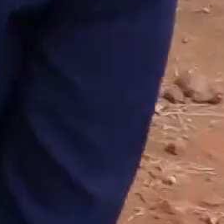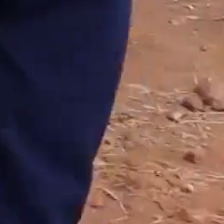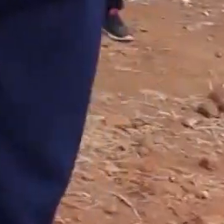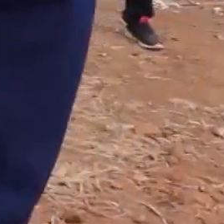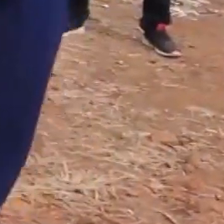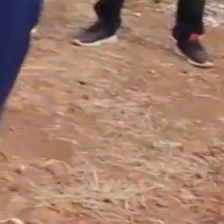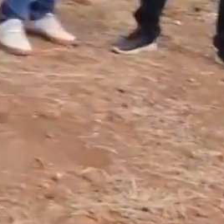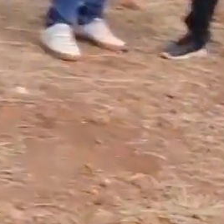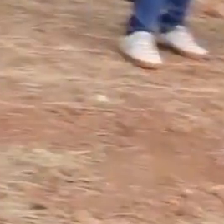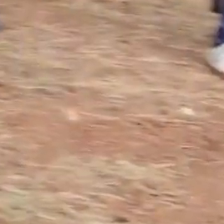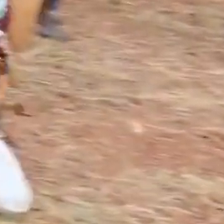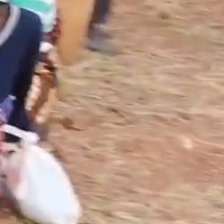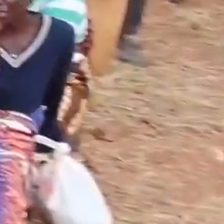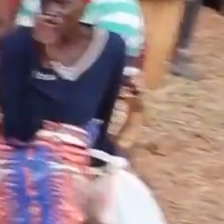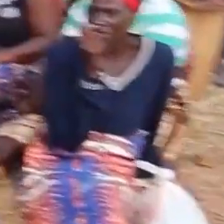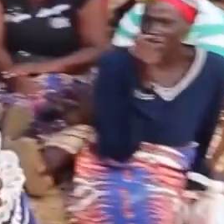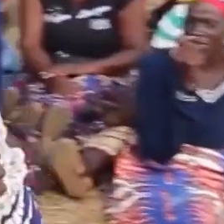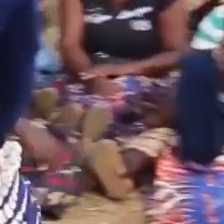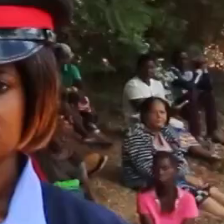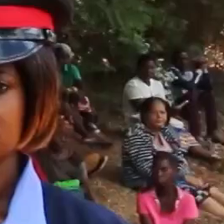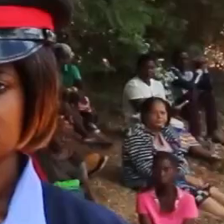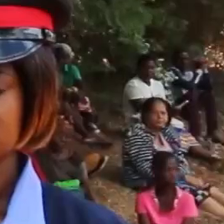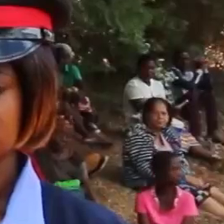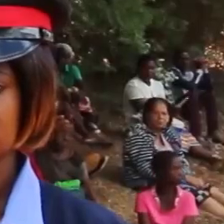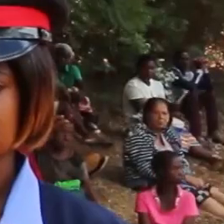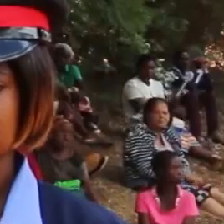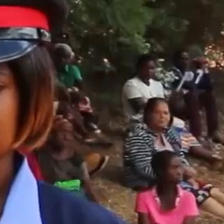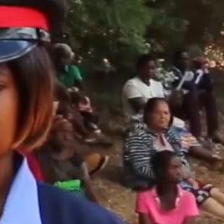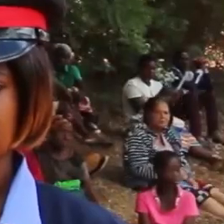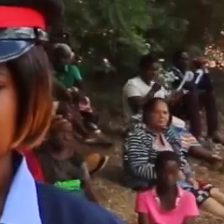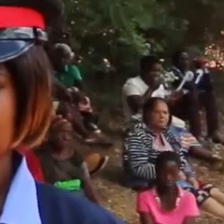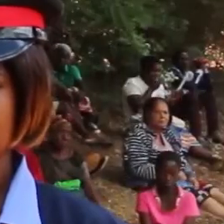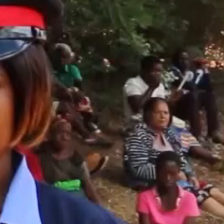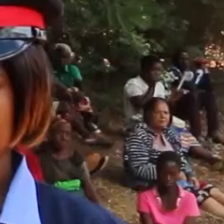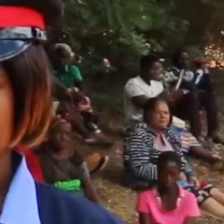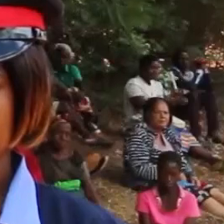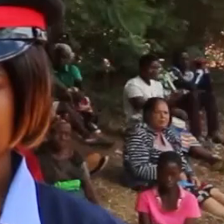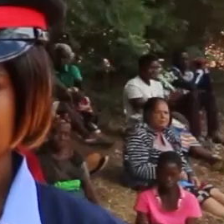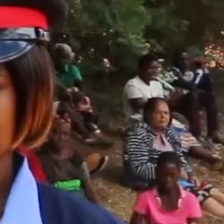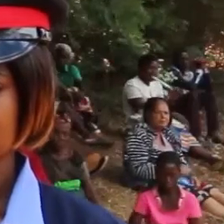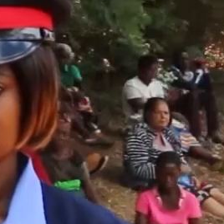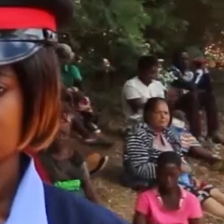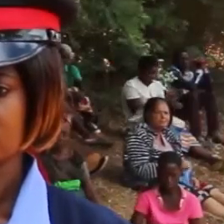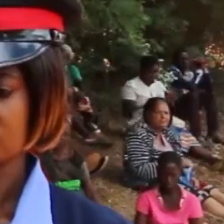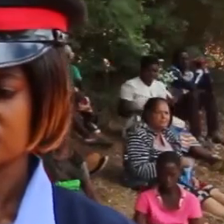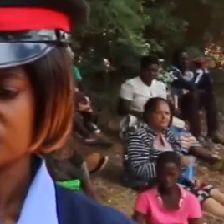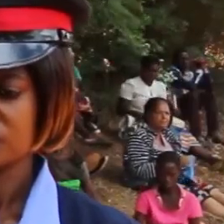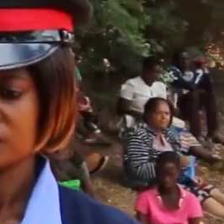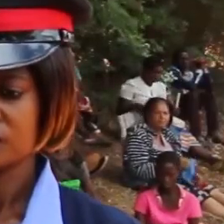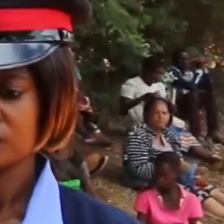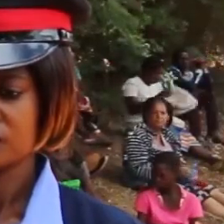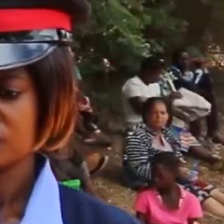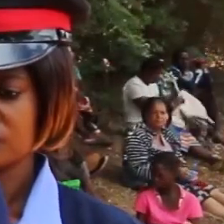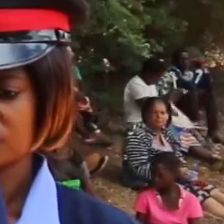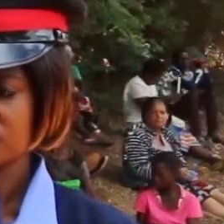this maize for household using and not for them to go and sell. Yes, we know that there